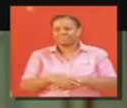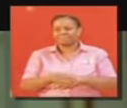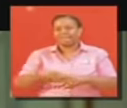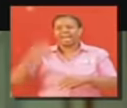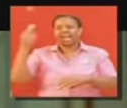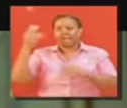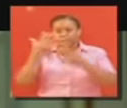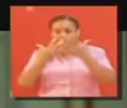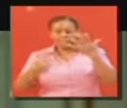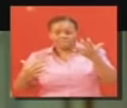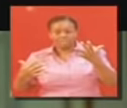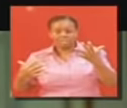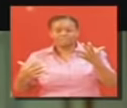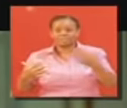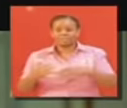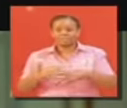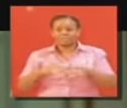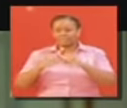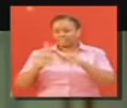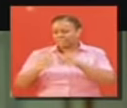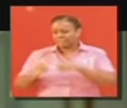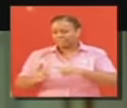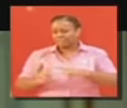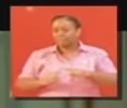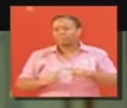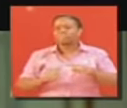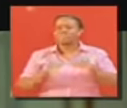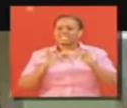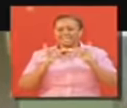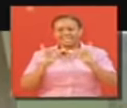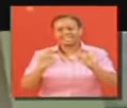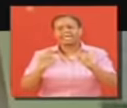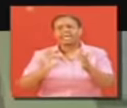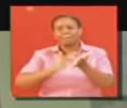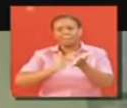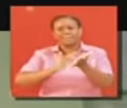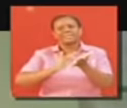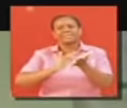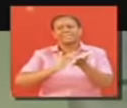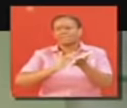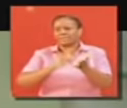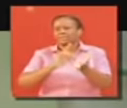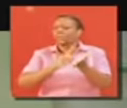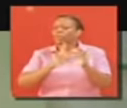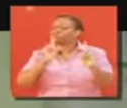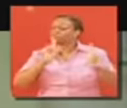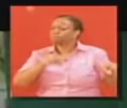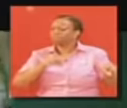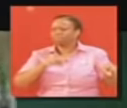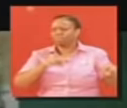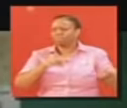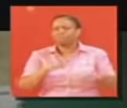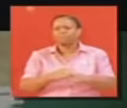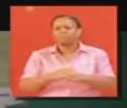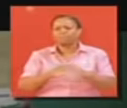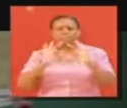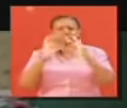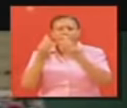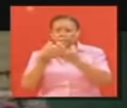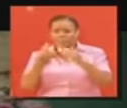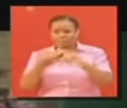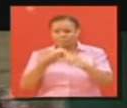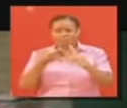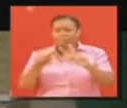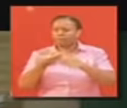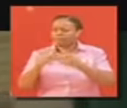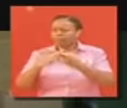your medications as recommended by your health physician. Families, friends, I urge you to